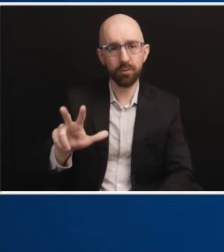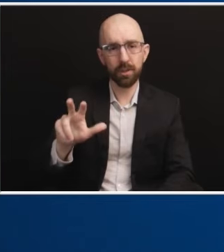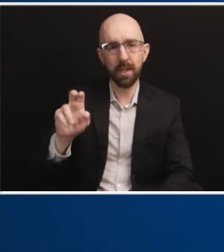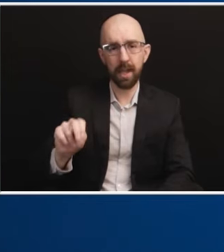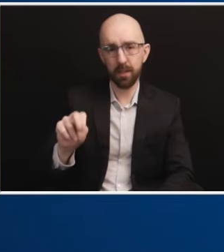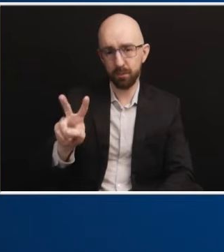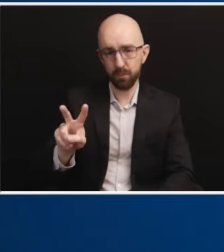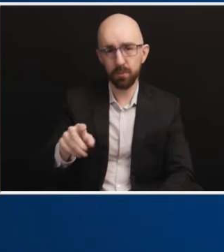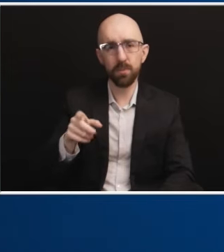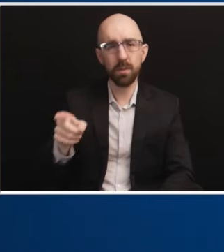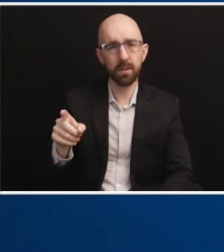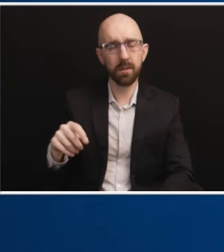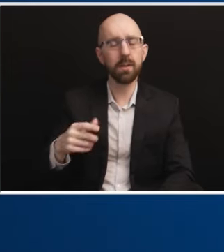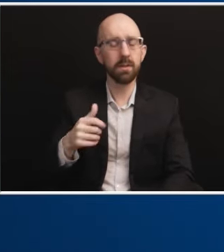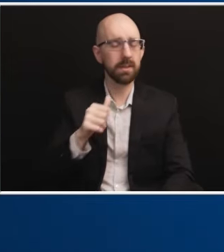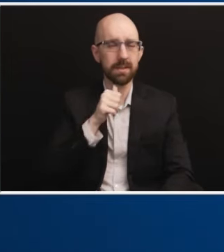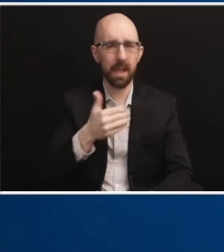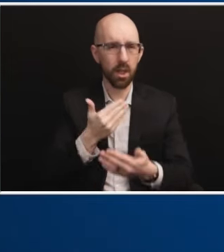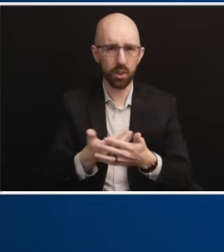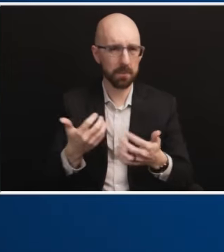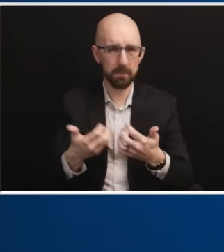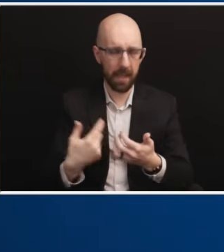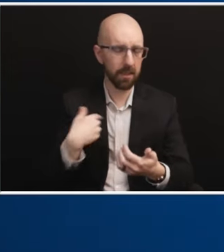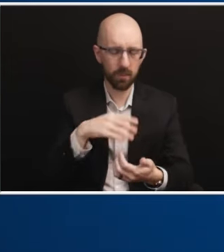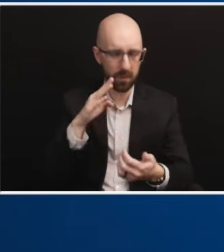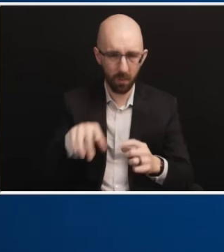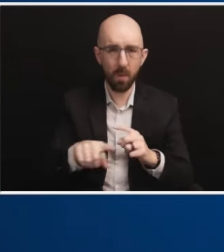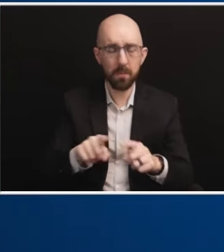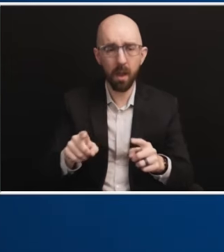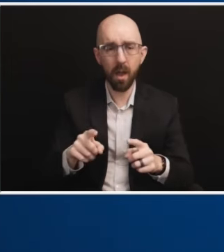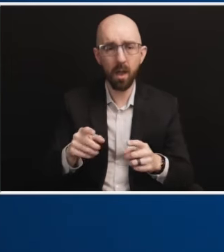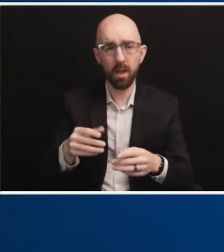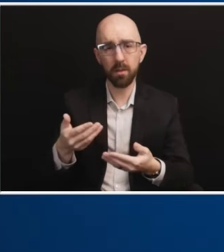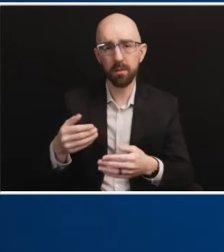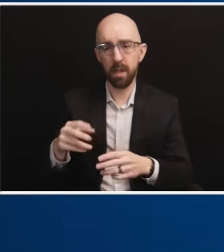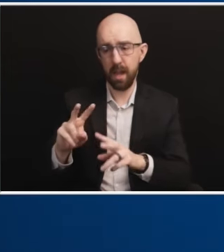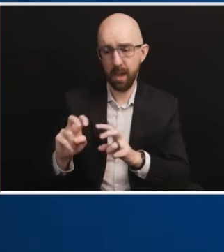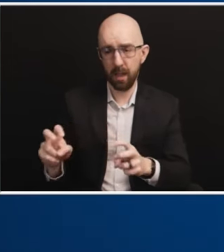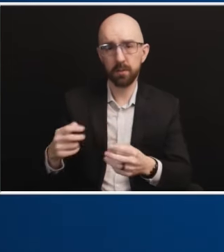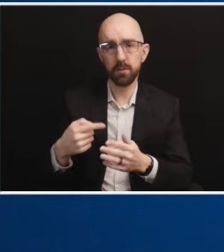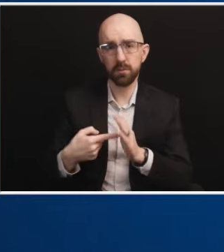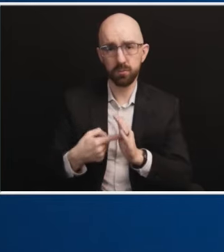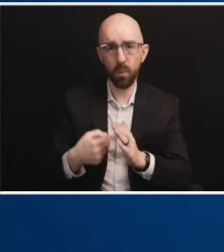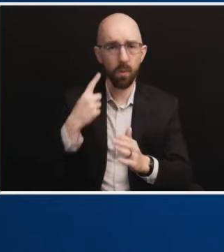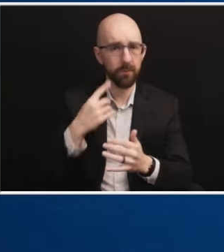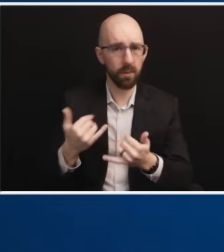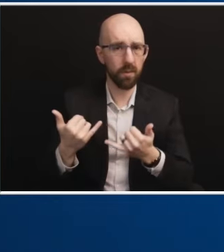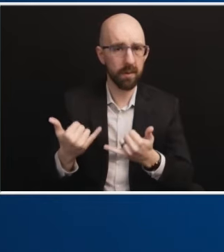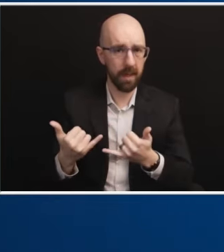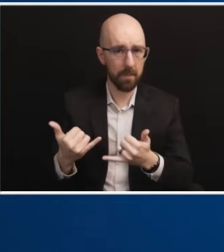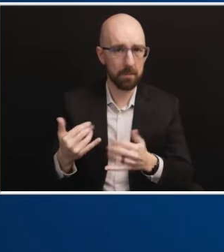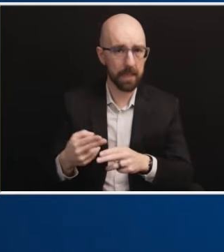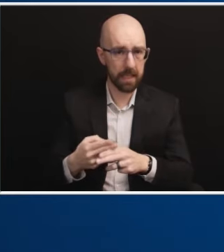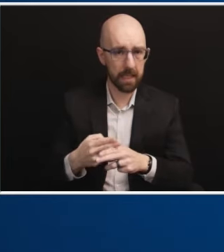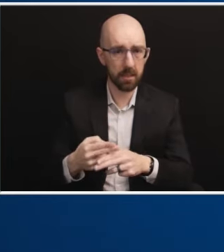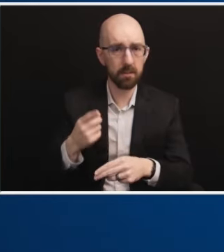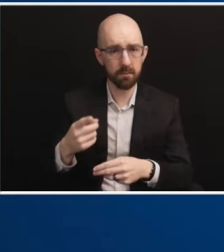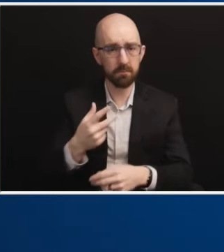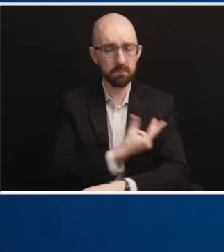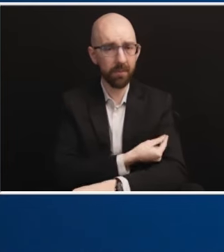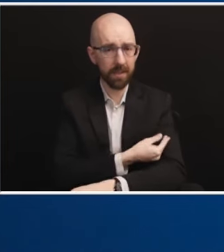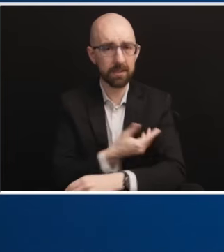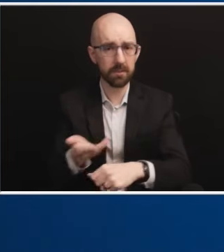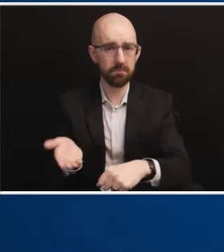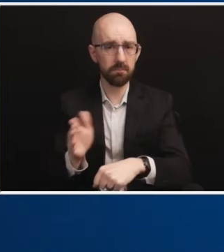know it's not a good match, but interim analysis do show that getting the vaccine does boost or prime your